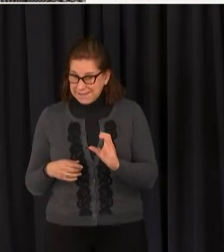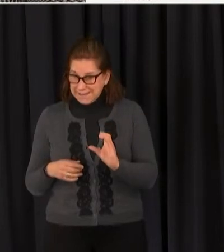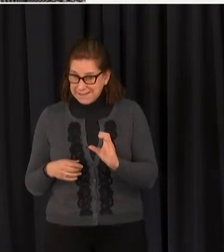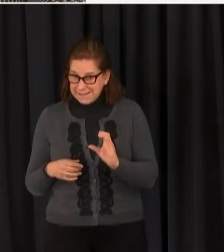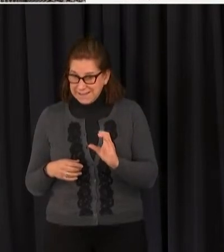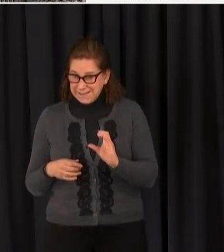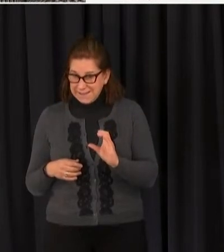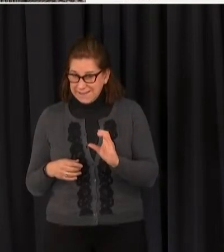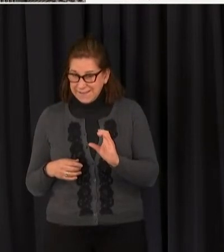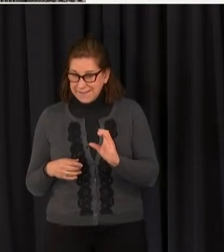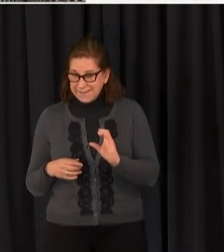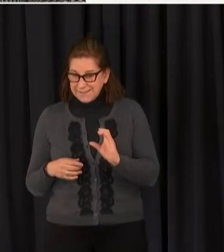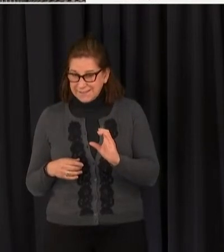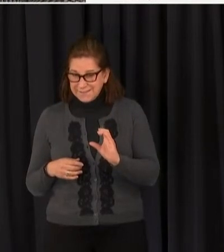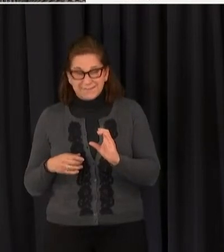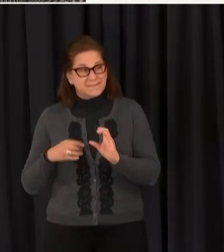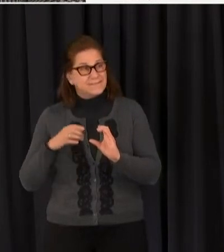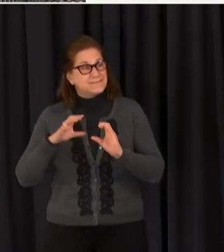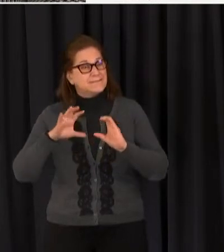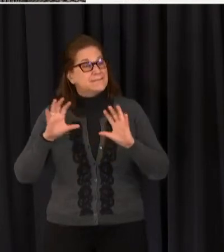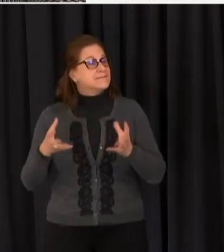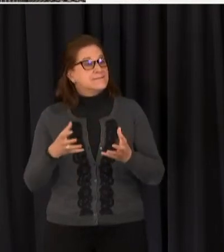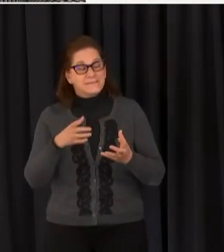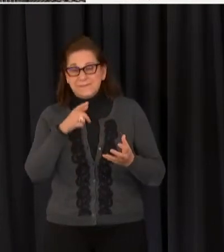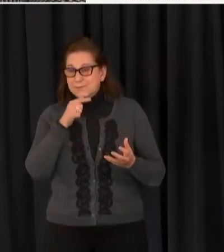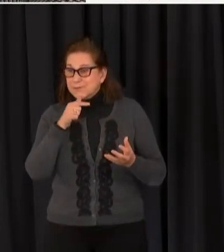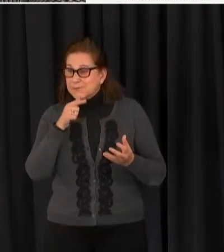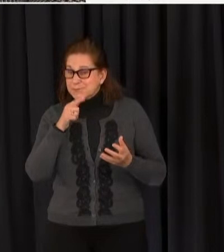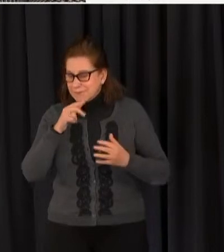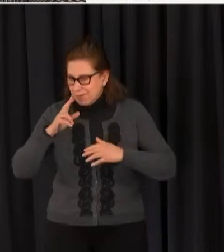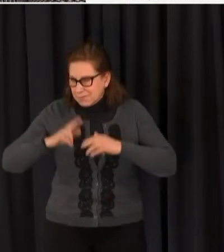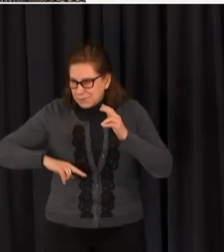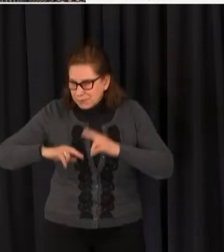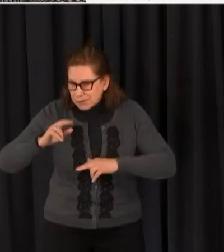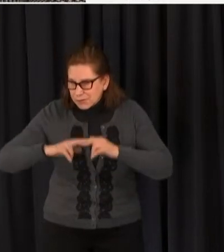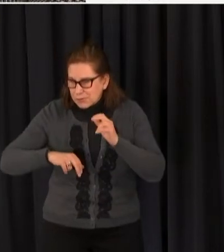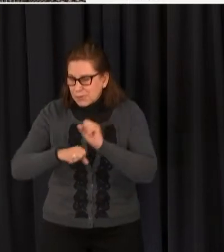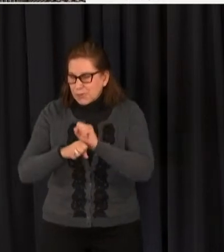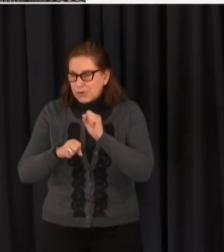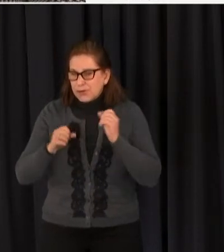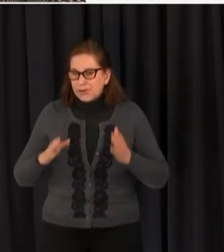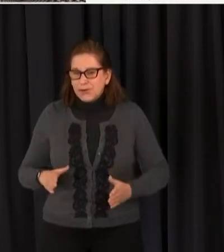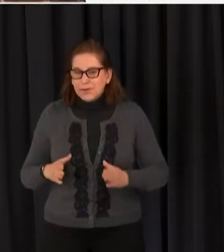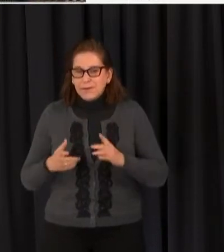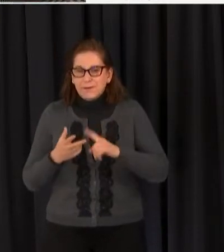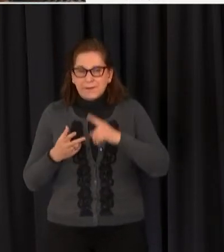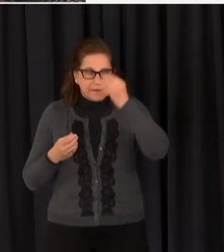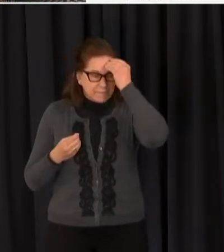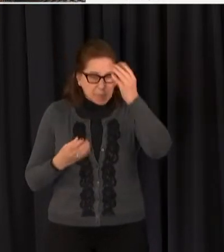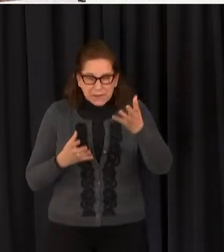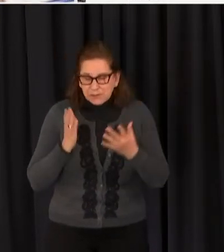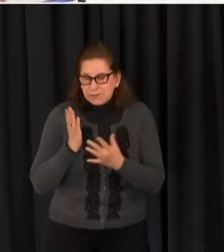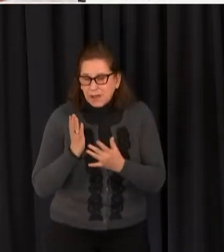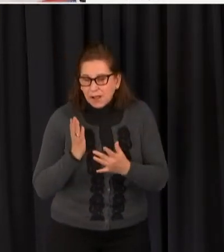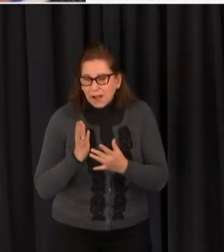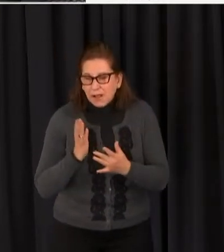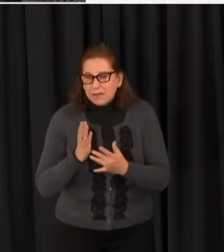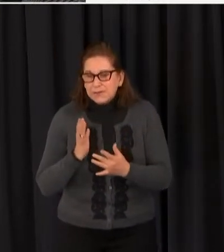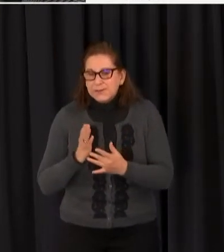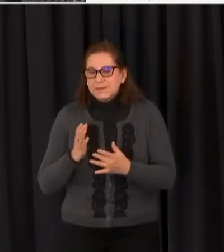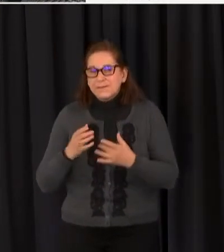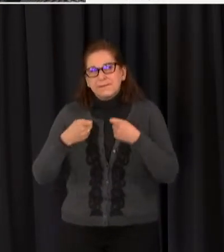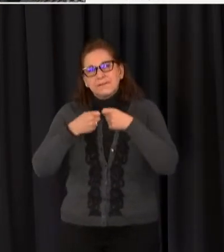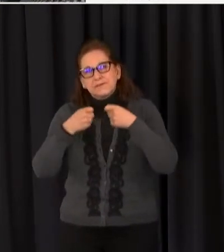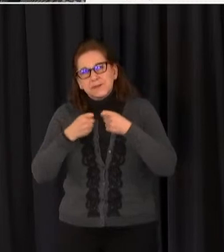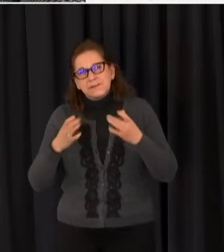information technology, and as well as our employees in federal government agencies. So that